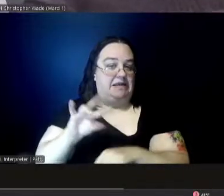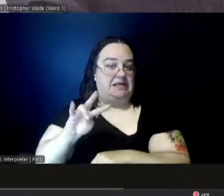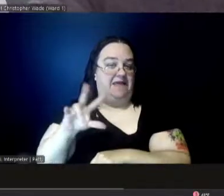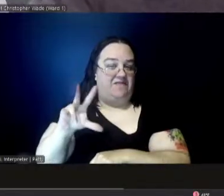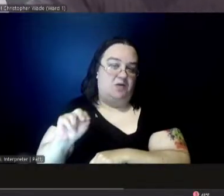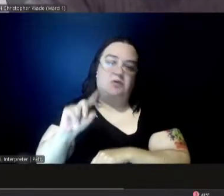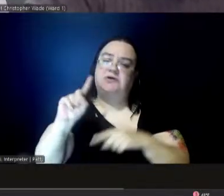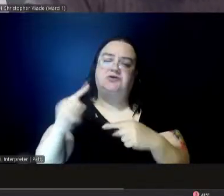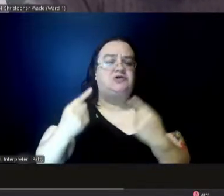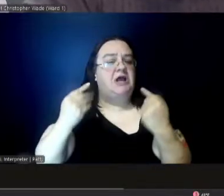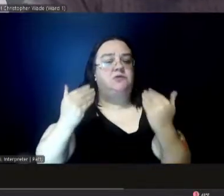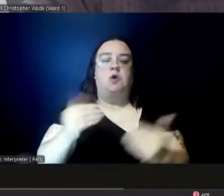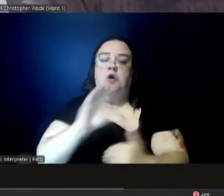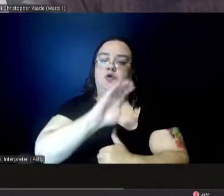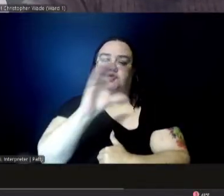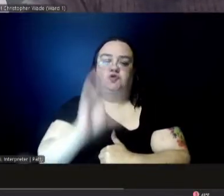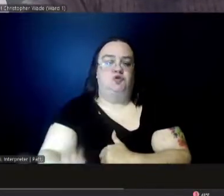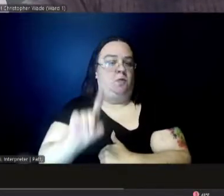Zoom.